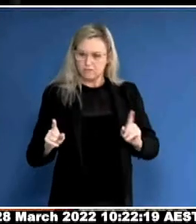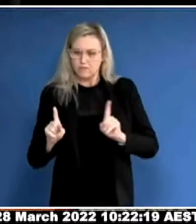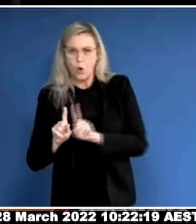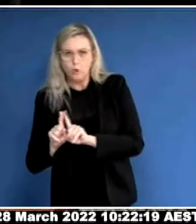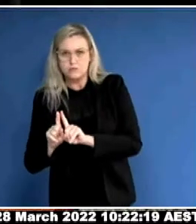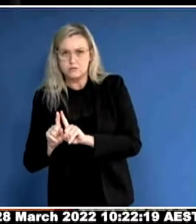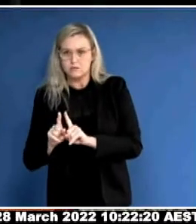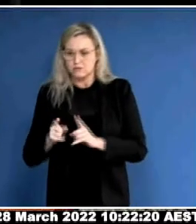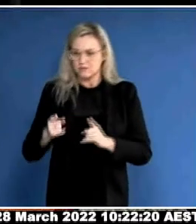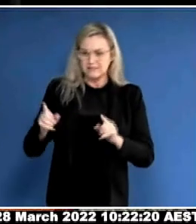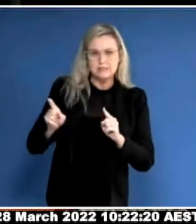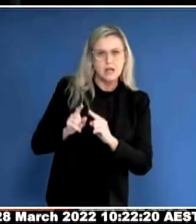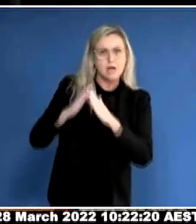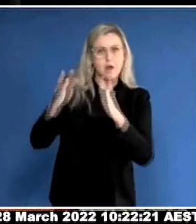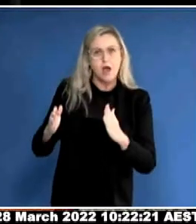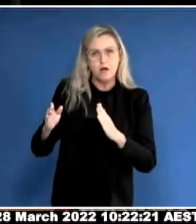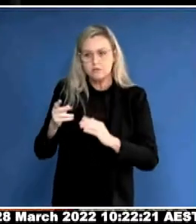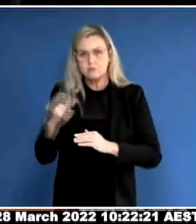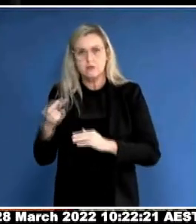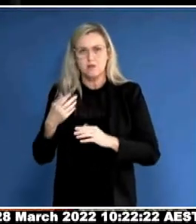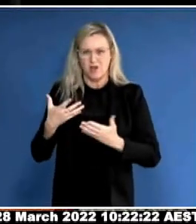often deep involvement in personal affairs.